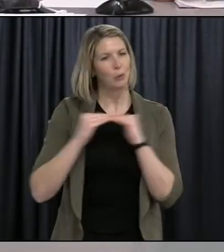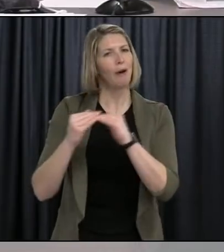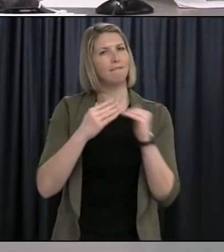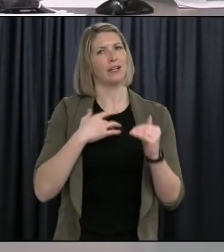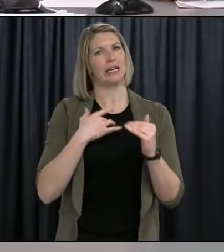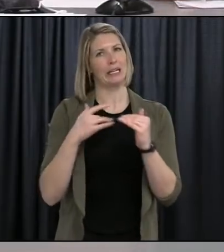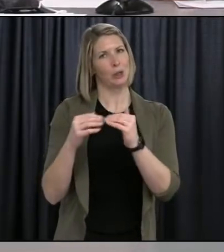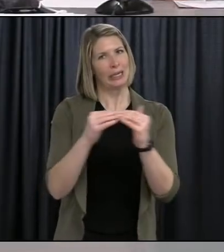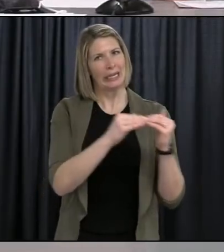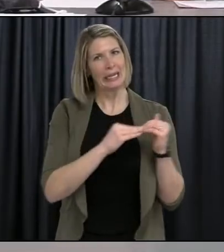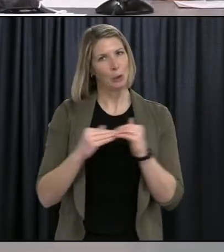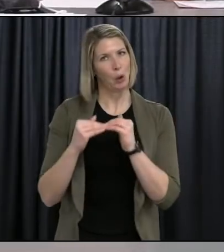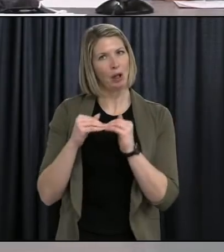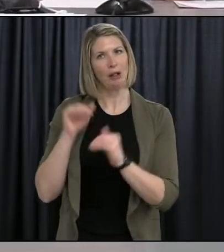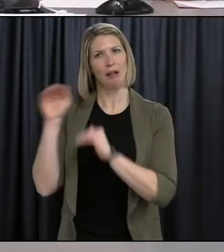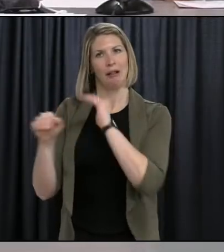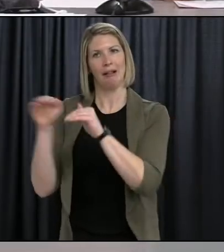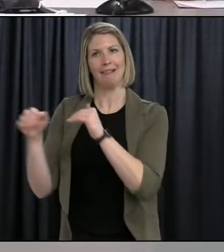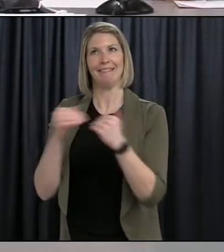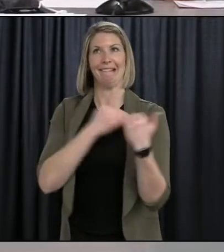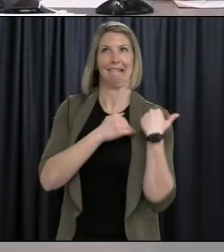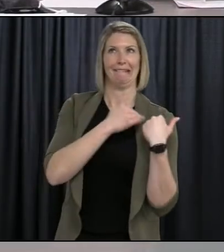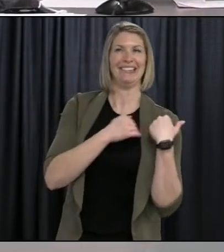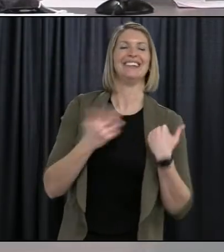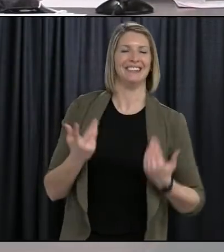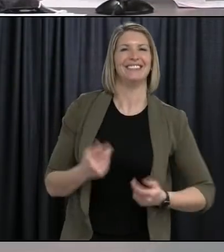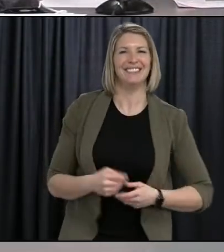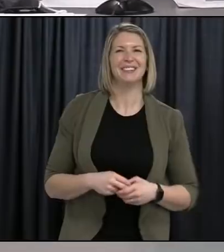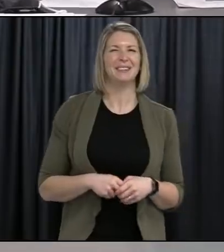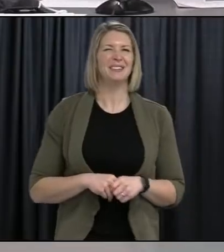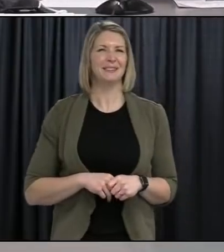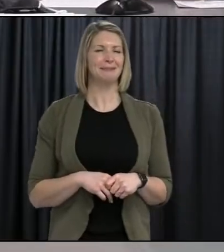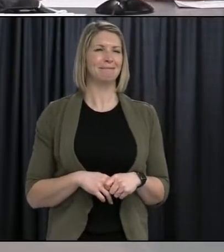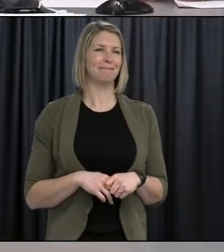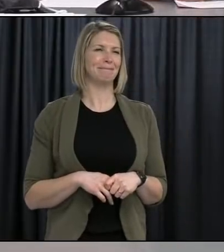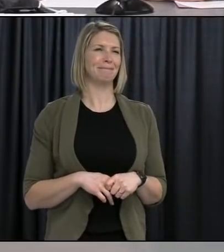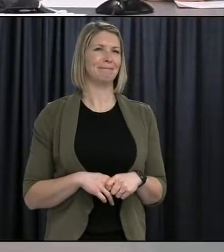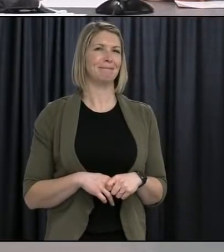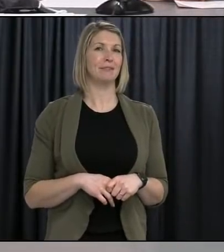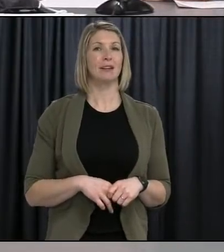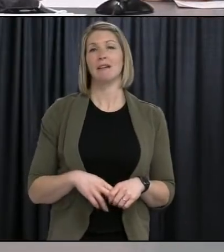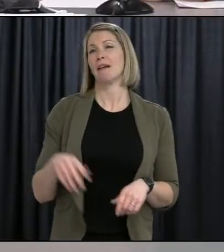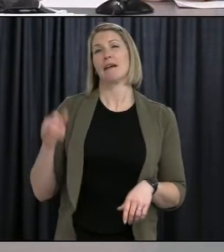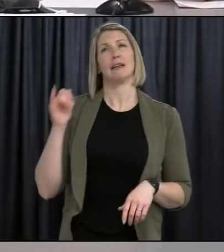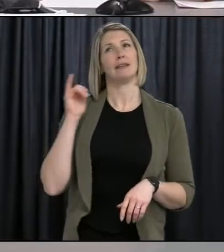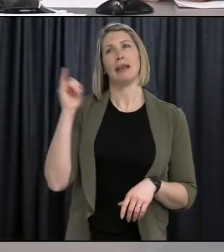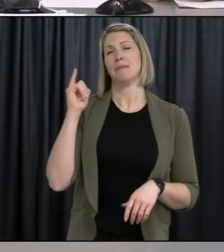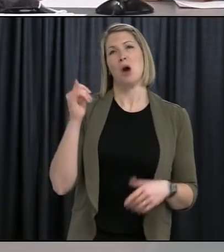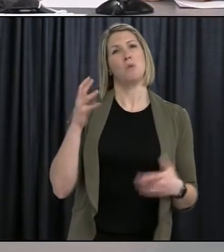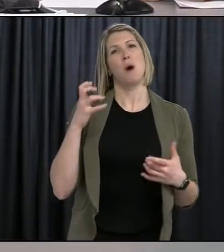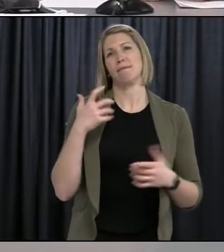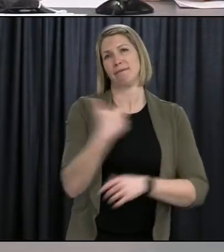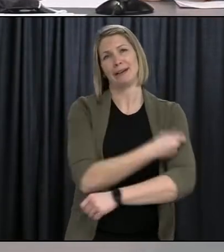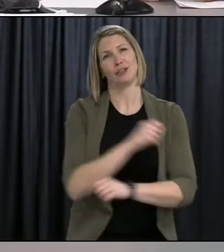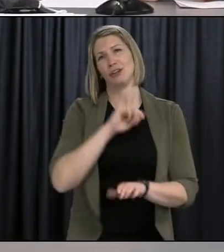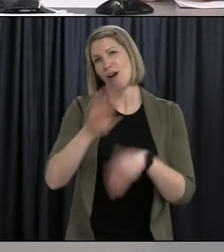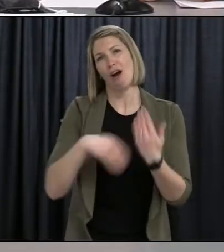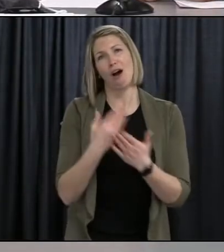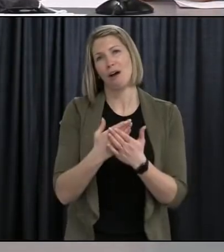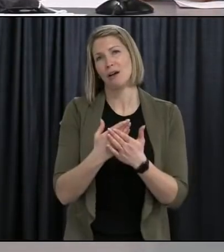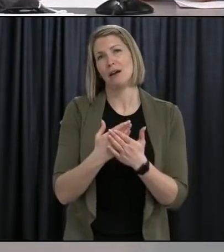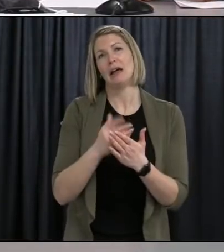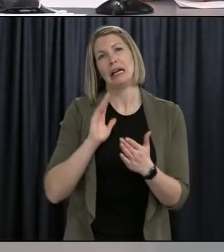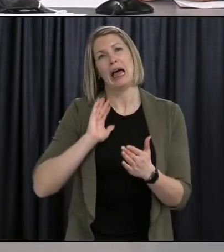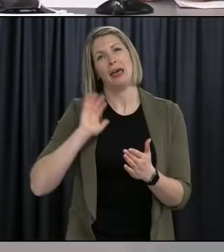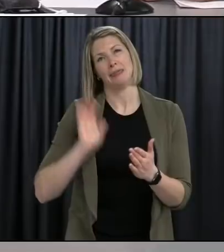And to further Dr. Fitzgerald's point, like if we had enough, we'd love to give vaccines to everyone, and that's the ultimate goal. So just bear